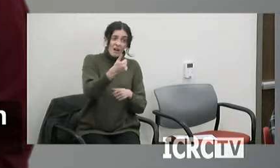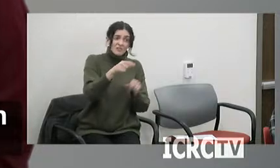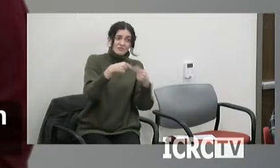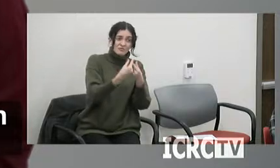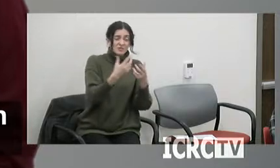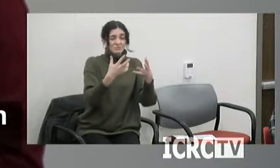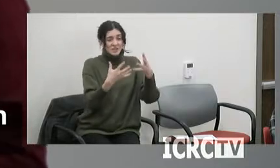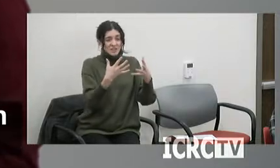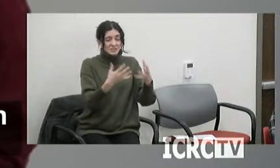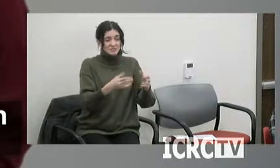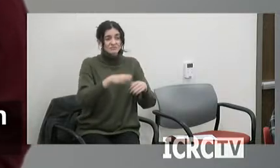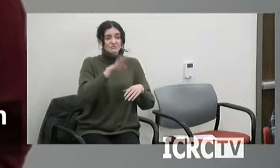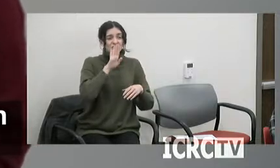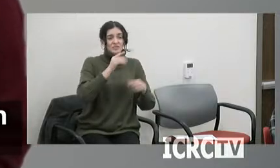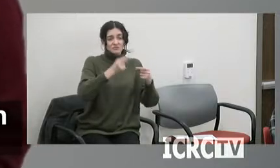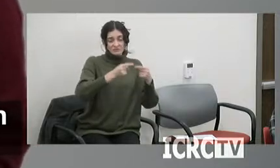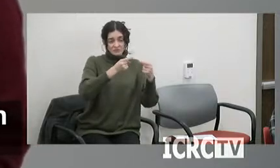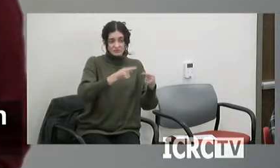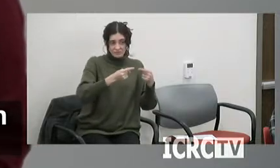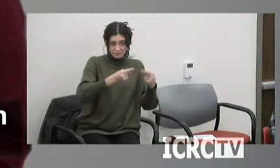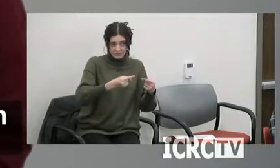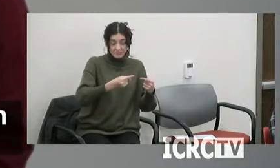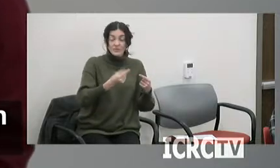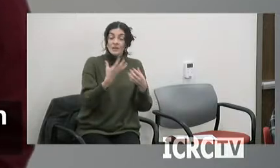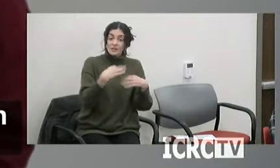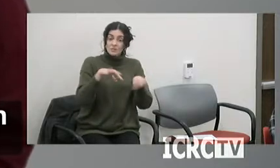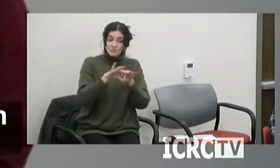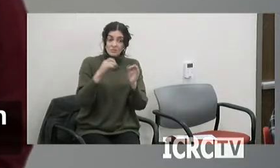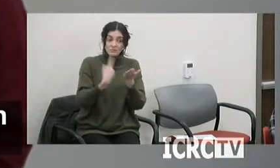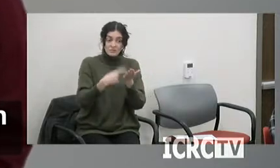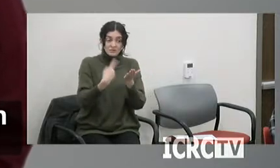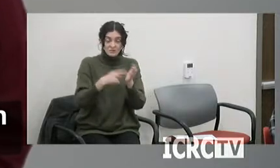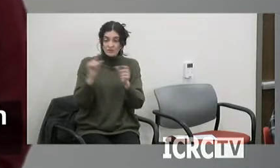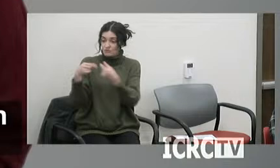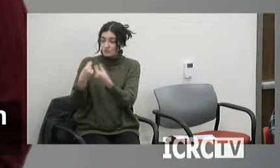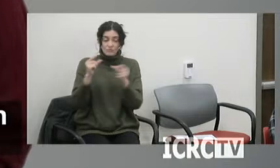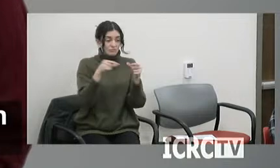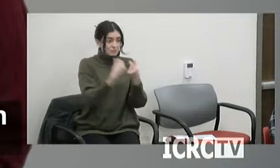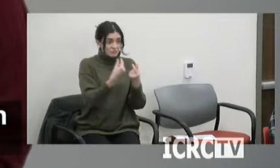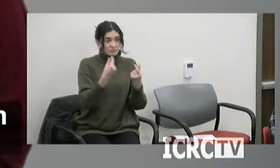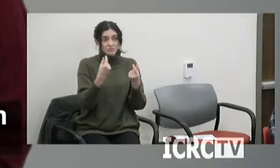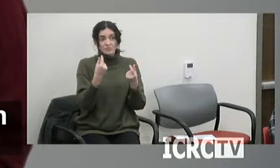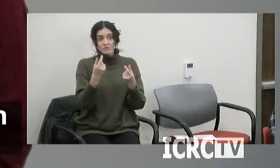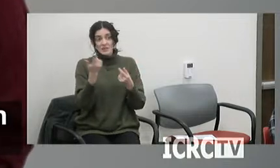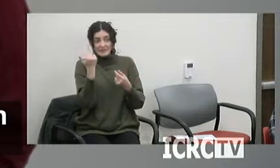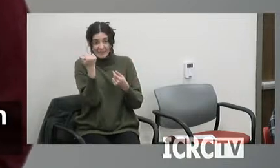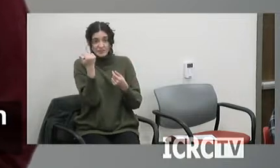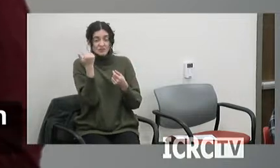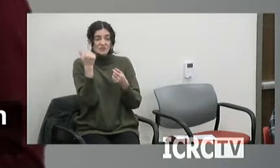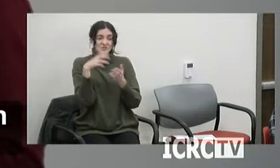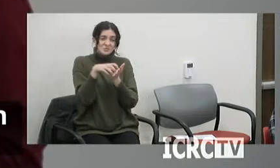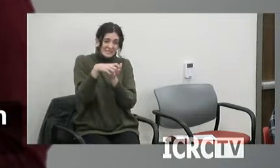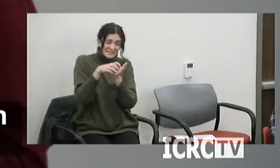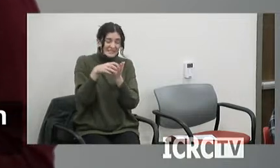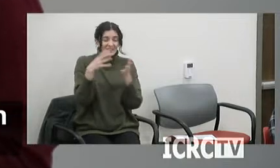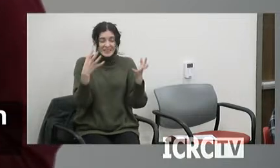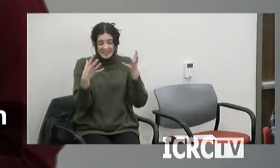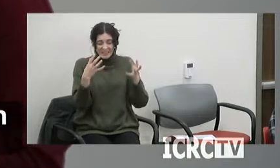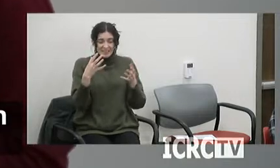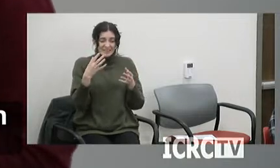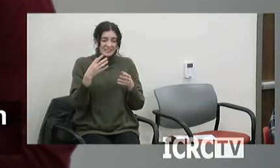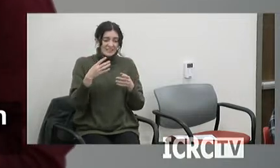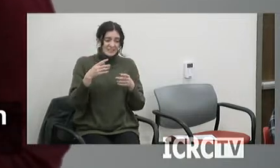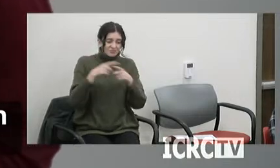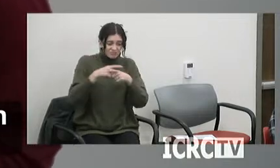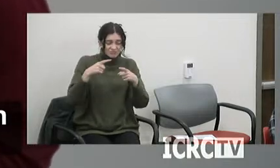is important as communication between the groups was one of our weaknesses last year, and we identified that problem, and we are, from a leadership